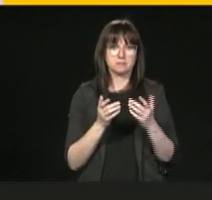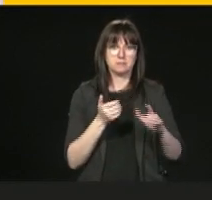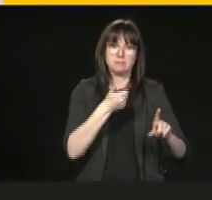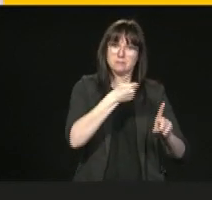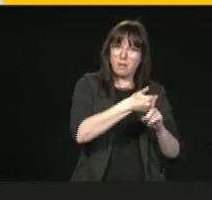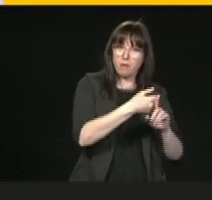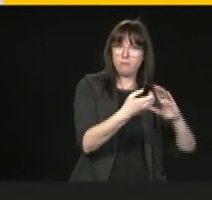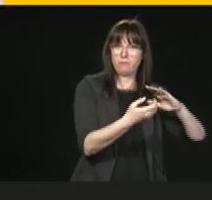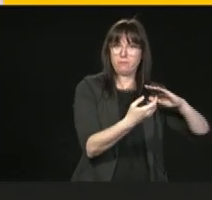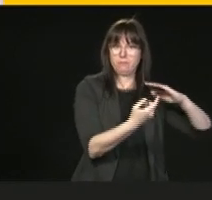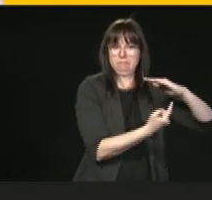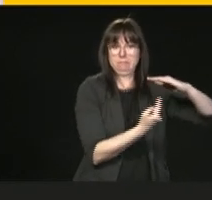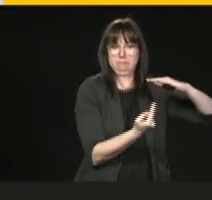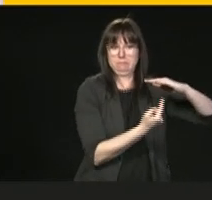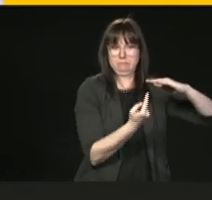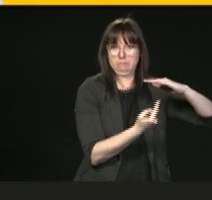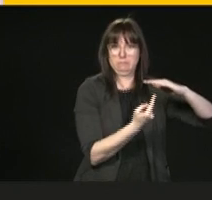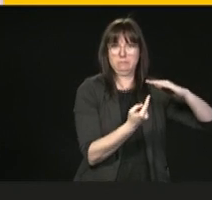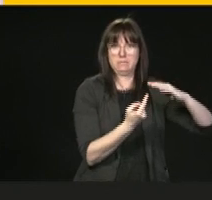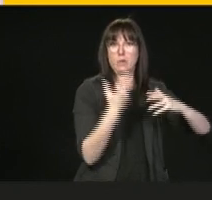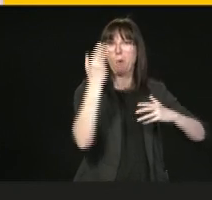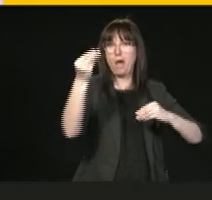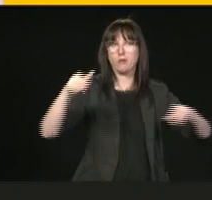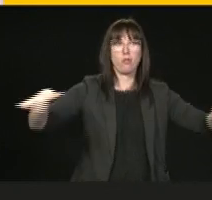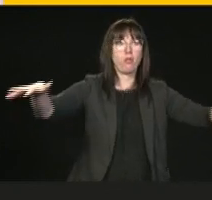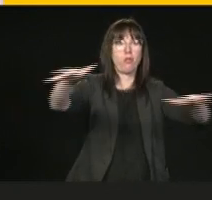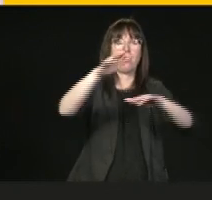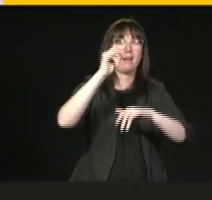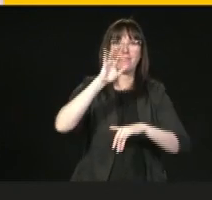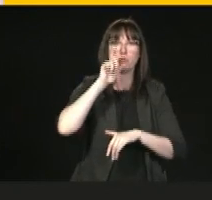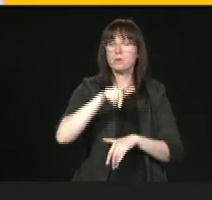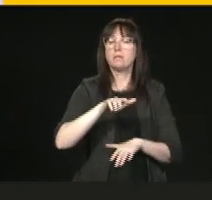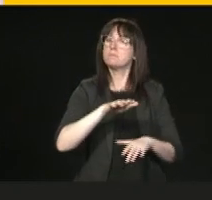to stay self-isolated as much as possible, to not go out if not necessary,